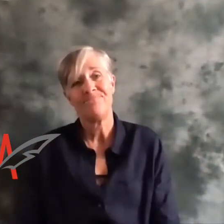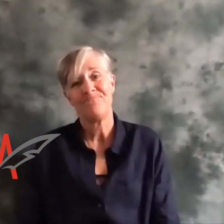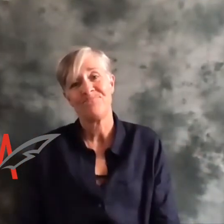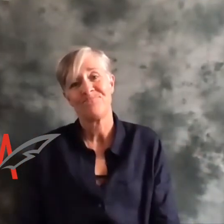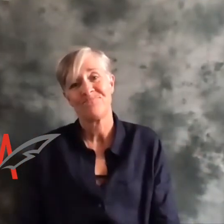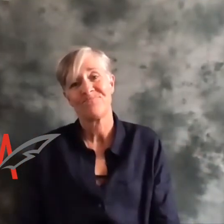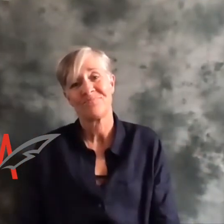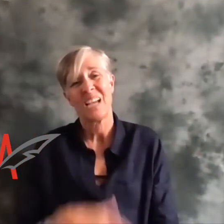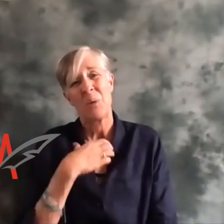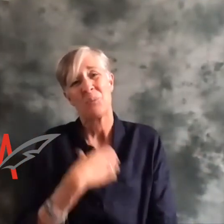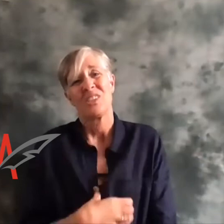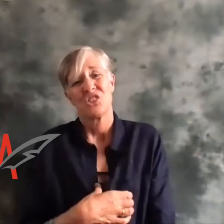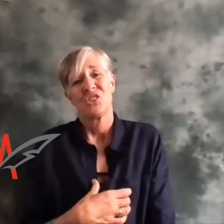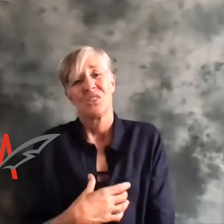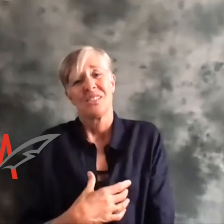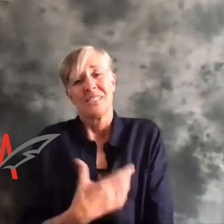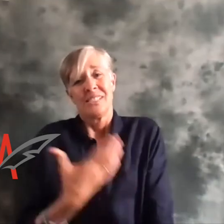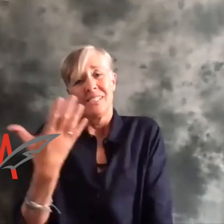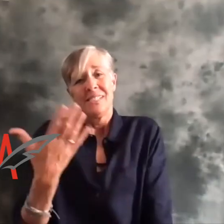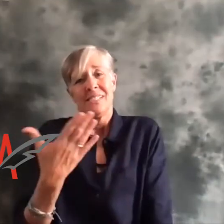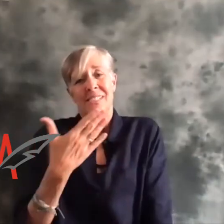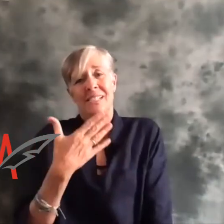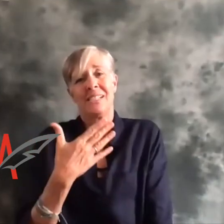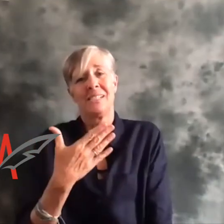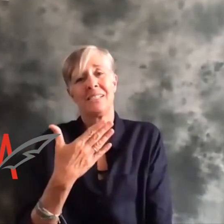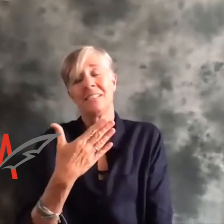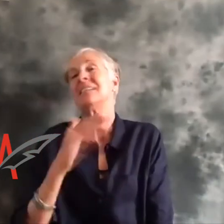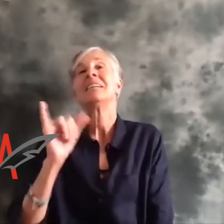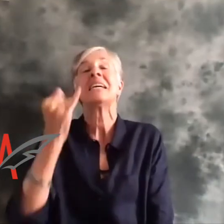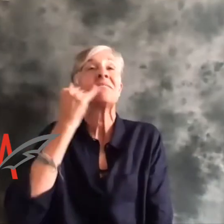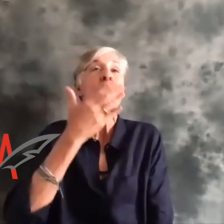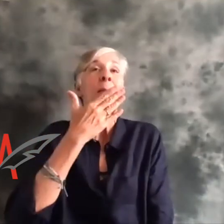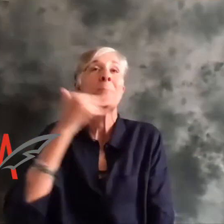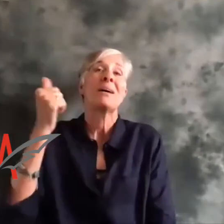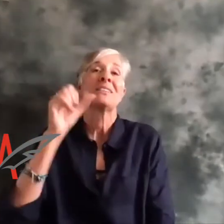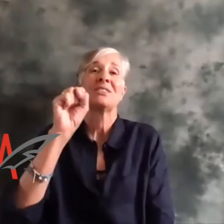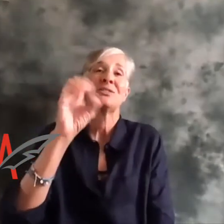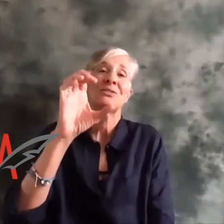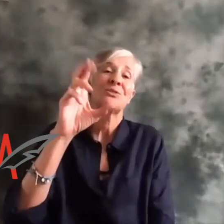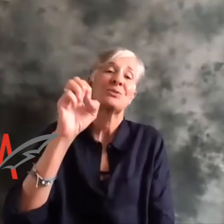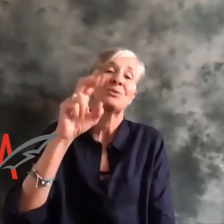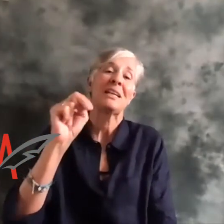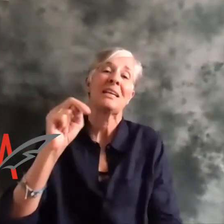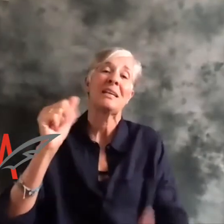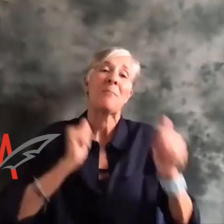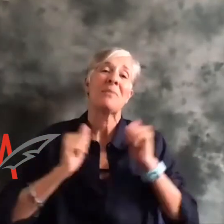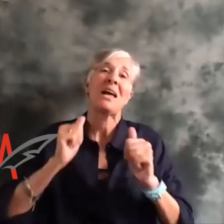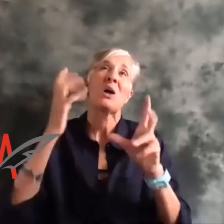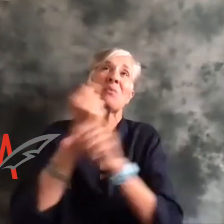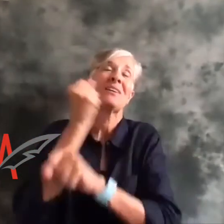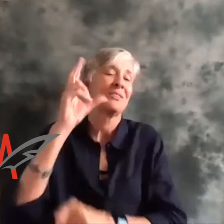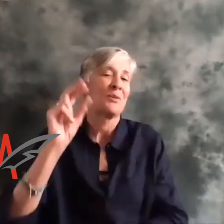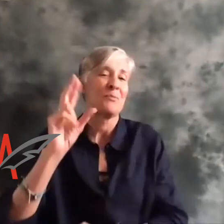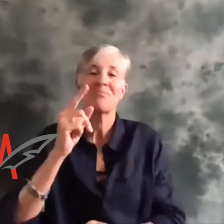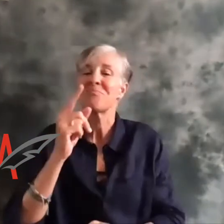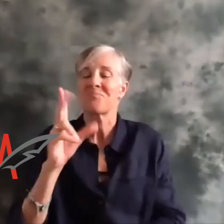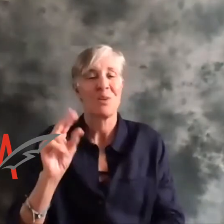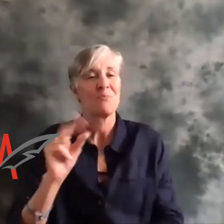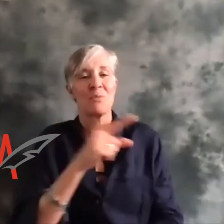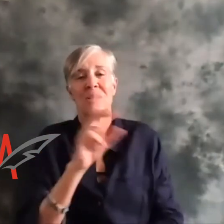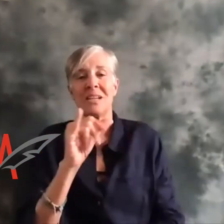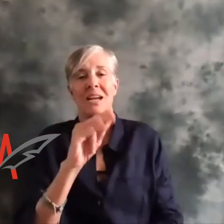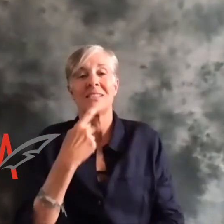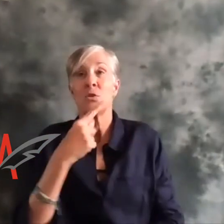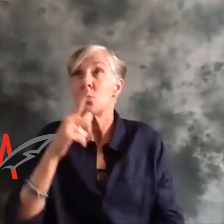Yeah, I wish it was the best screenplay wins, but it's not. No, it's not. It's 100% what Diane's saying. It's who